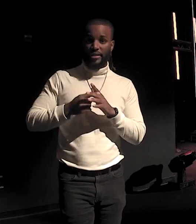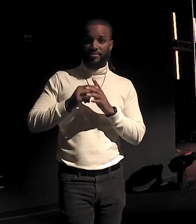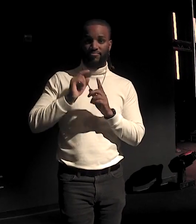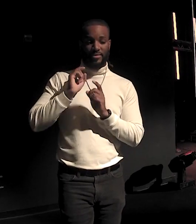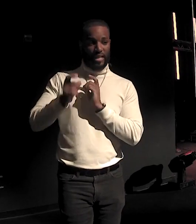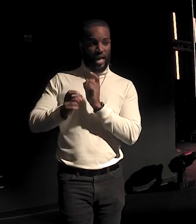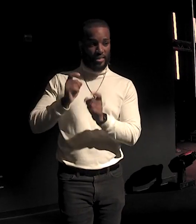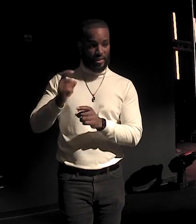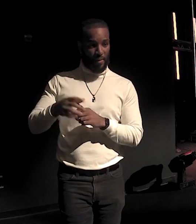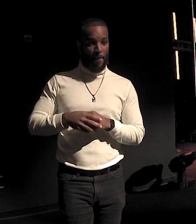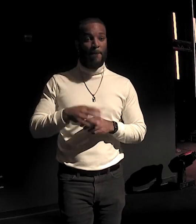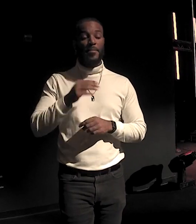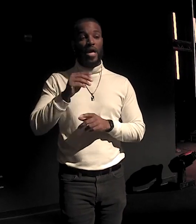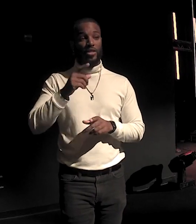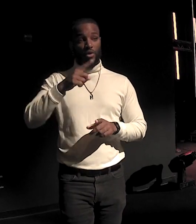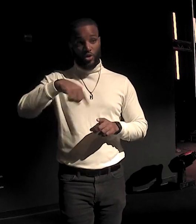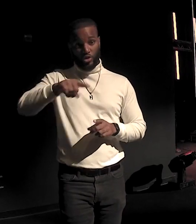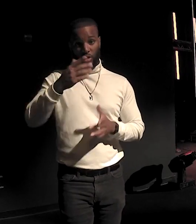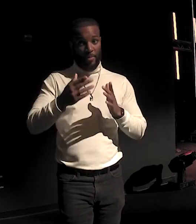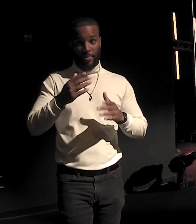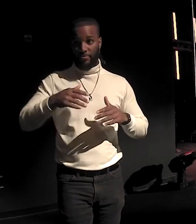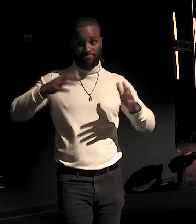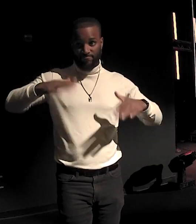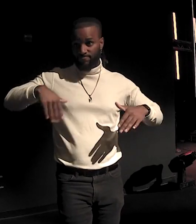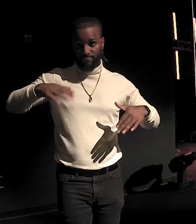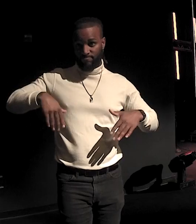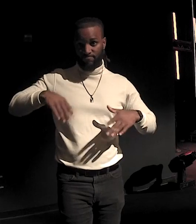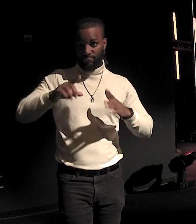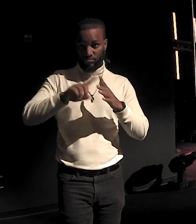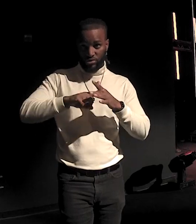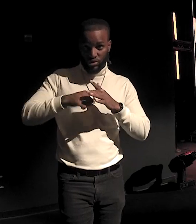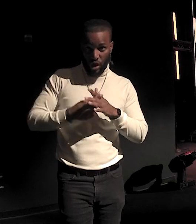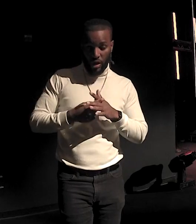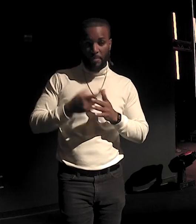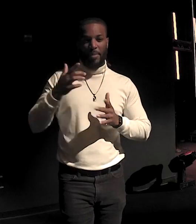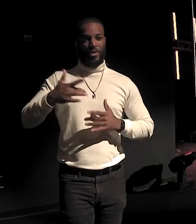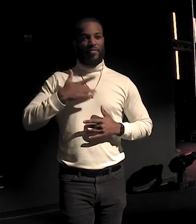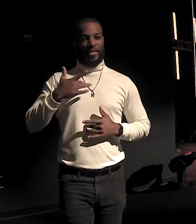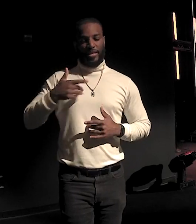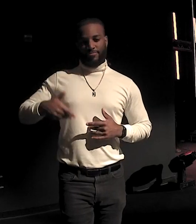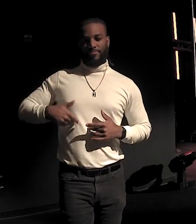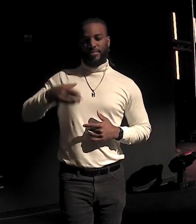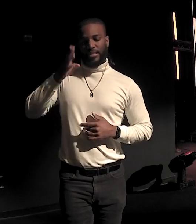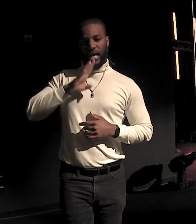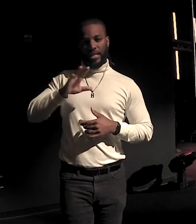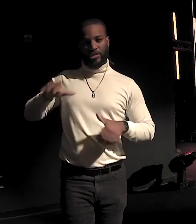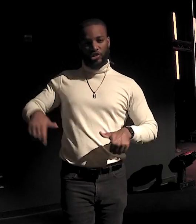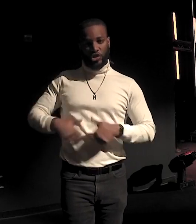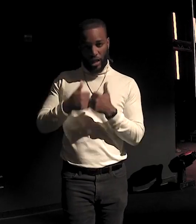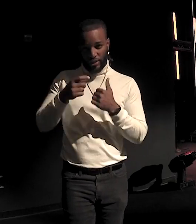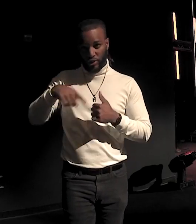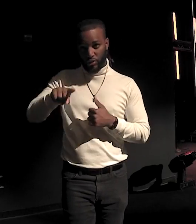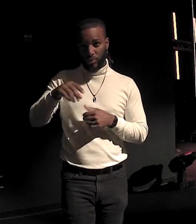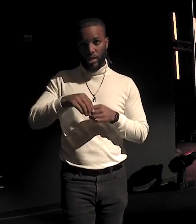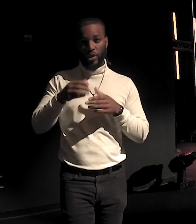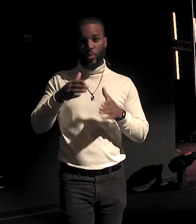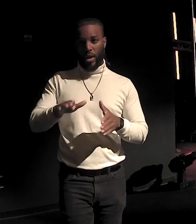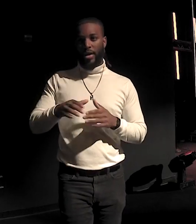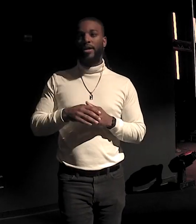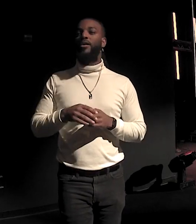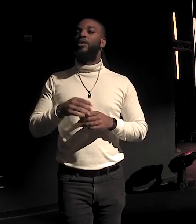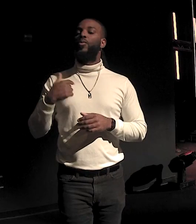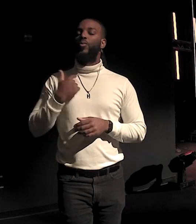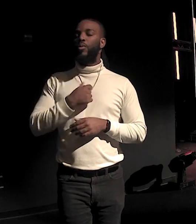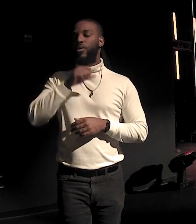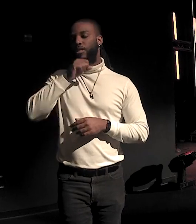tithing. And to those of you who maybe haven't stepped into this yet, but maybe you feel like God is challenging you in a way like that this morning. And